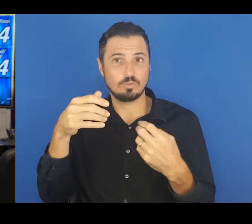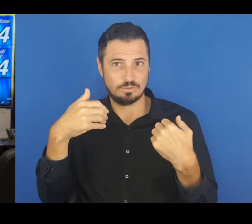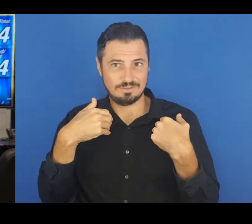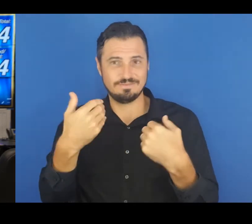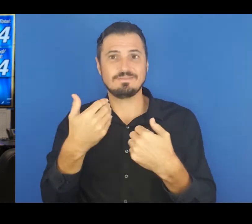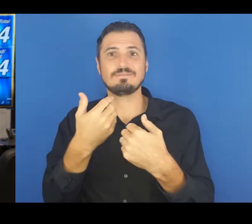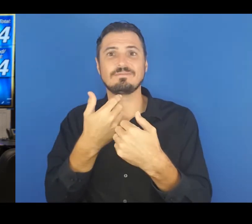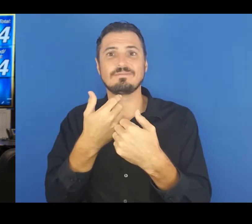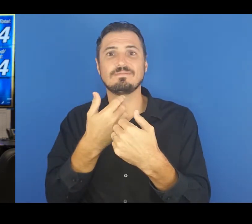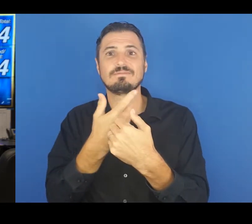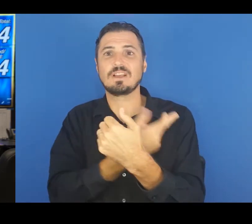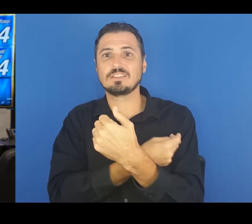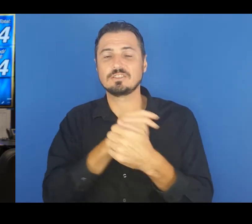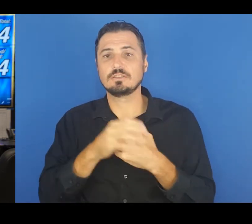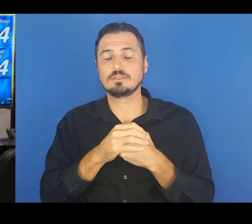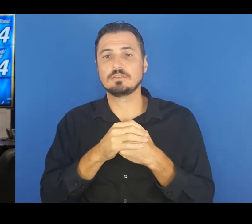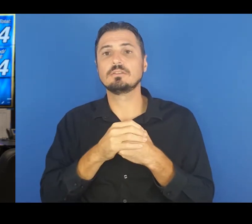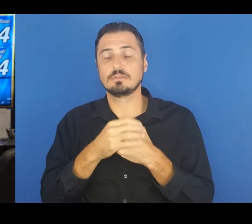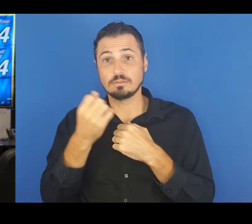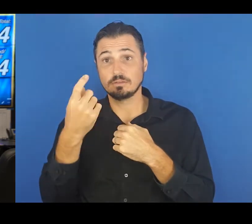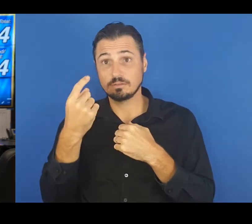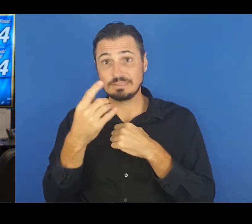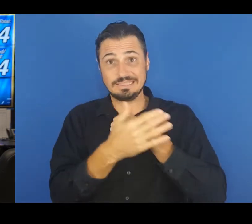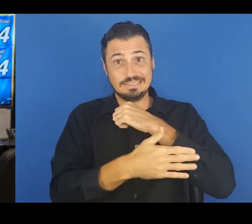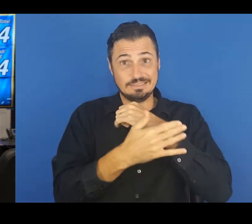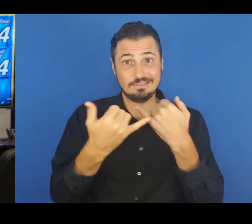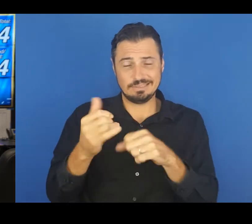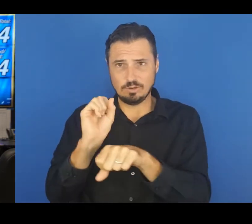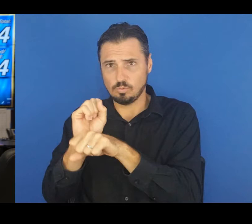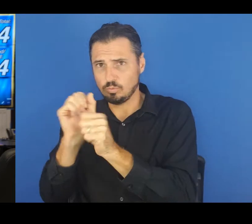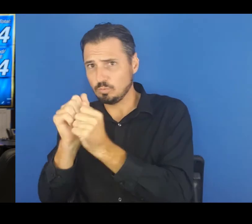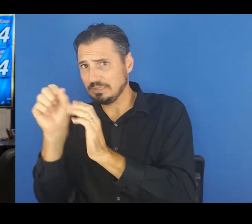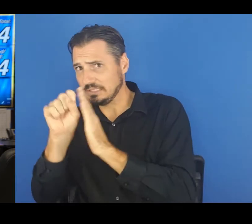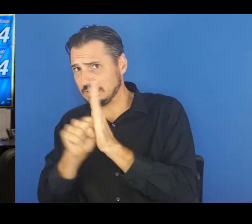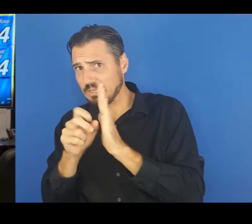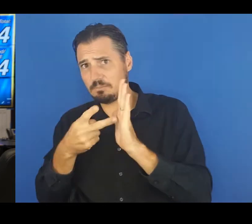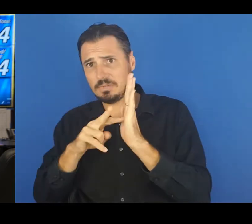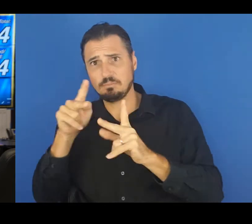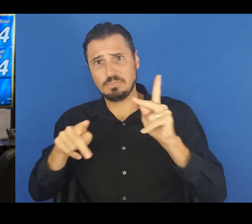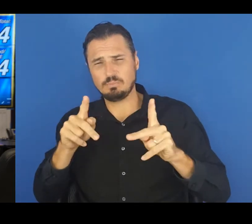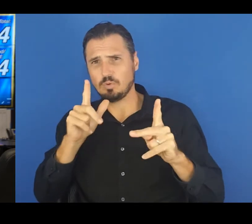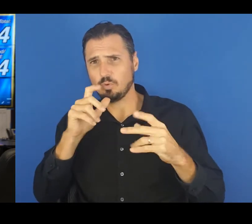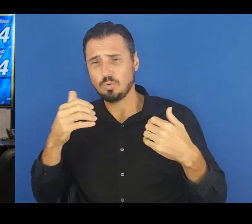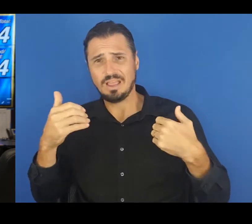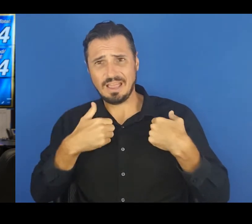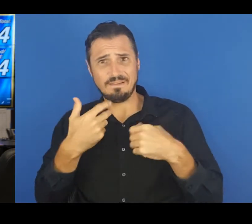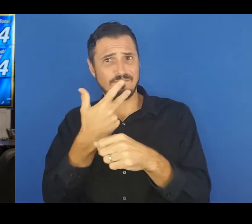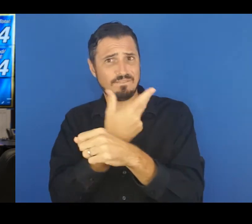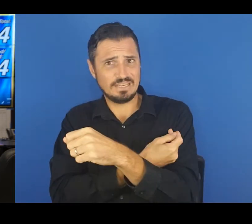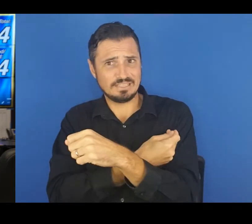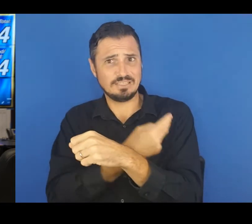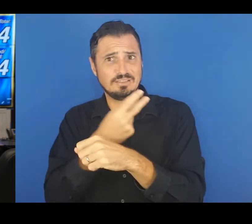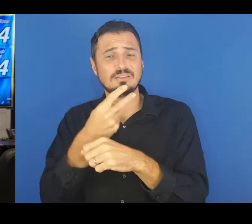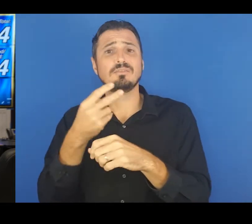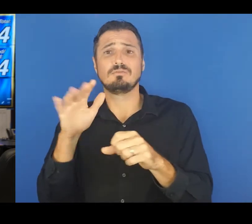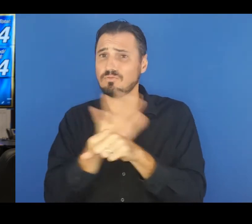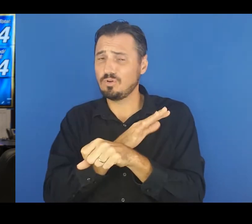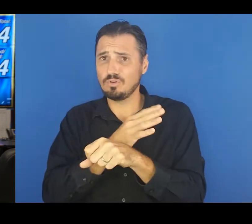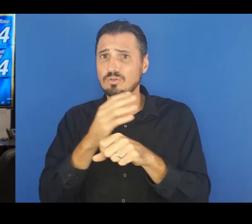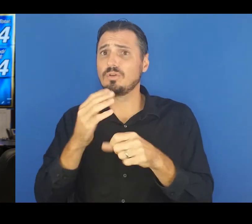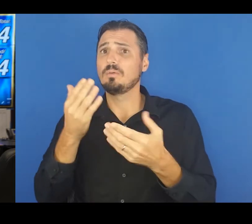to implement a program where fully vaccinated travelers may become exempt from the travel quarantine